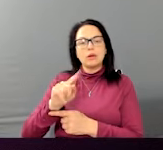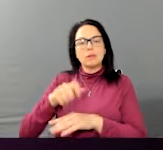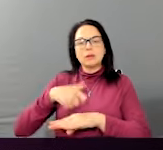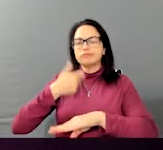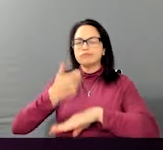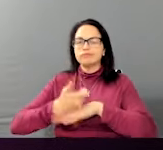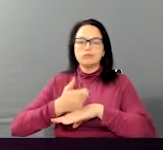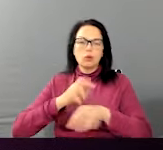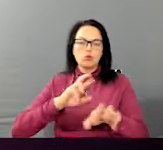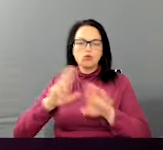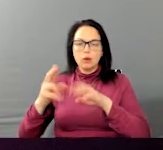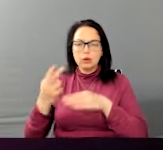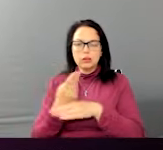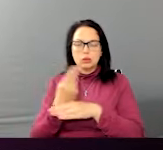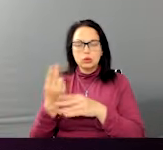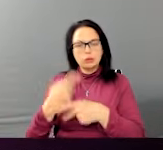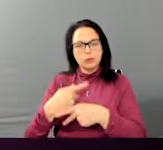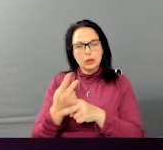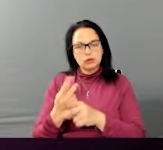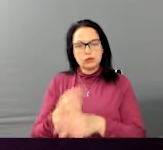production.